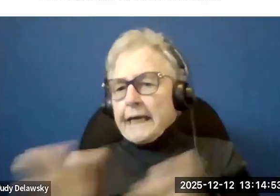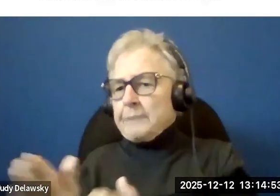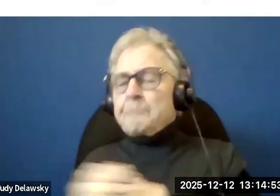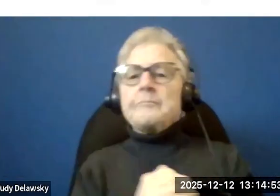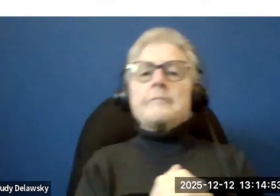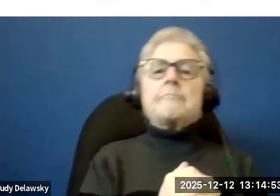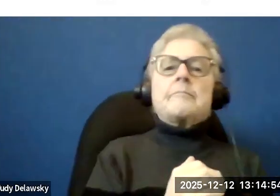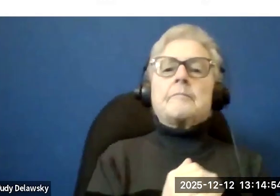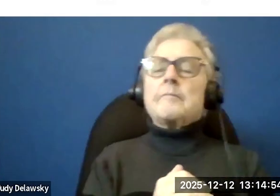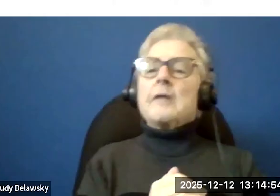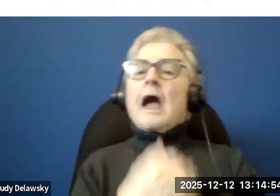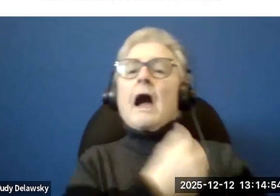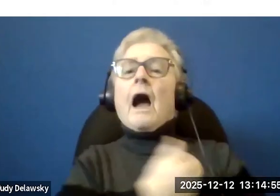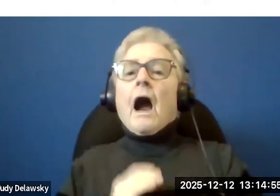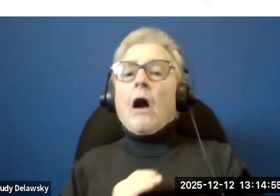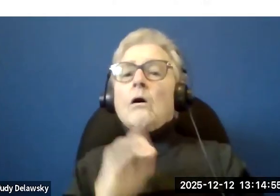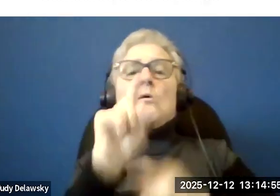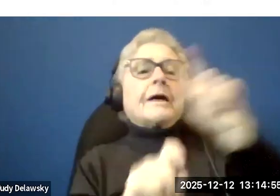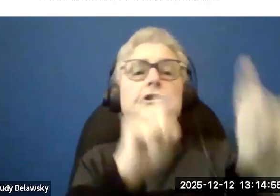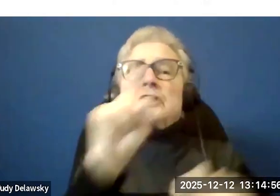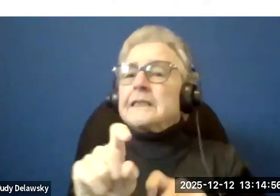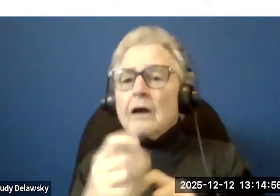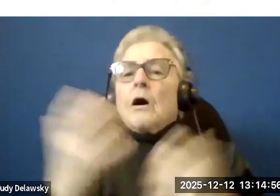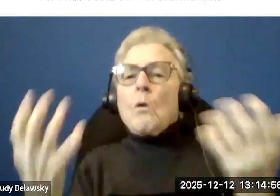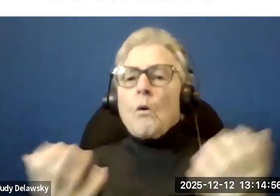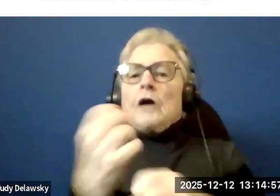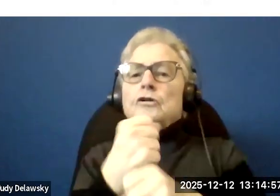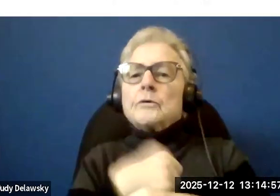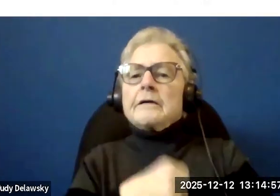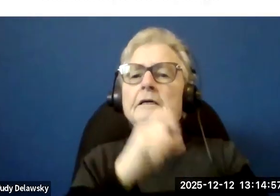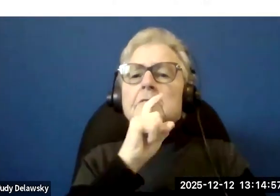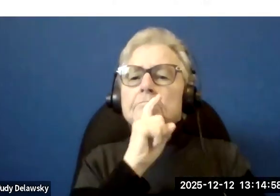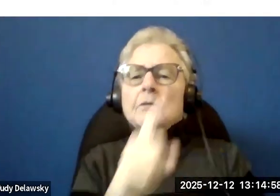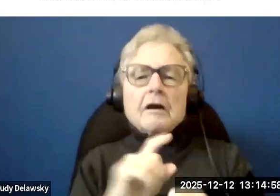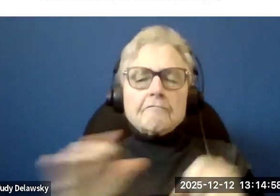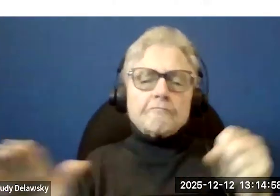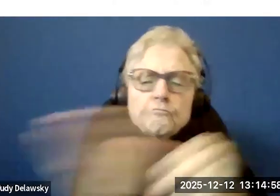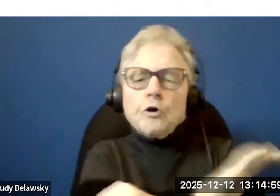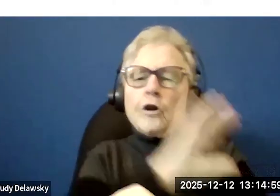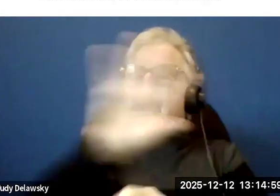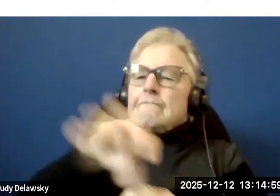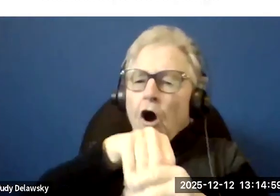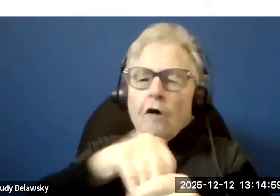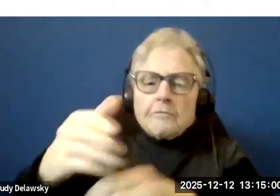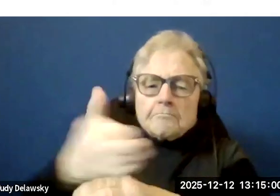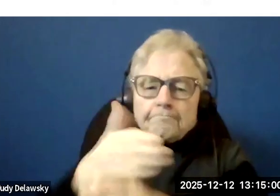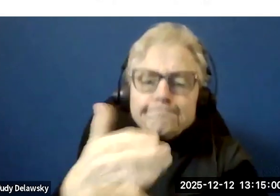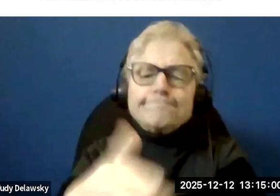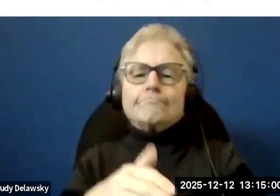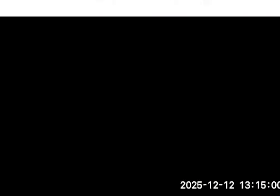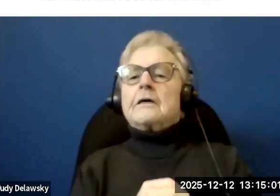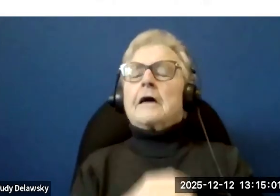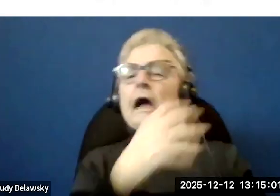questions also aim to identify existing and potential community collaboration and service capacities